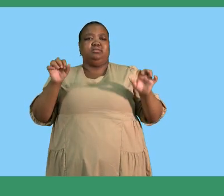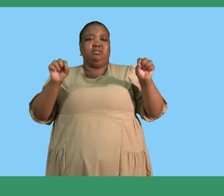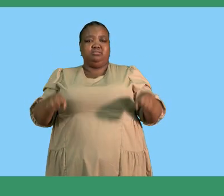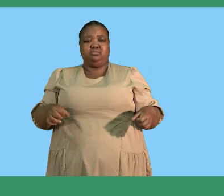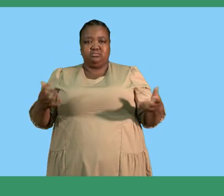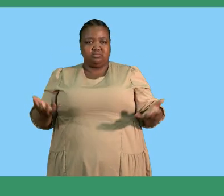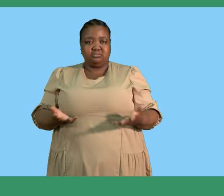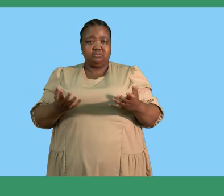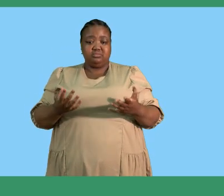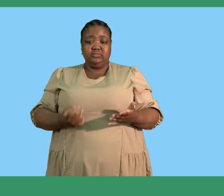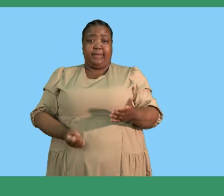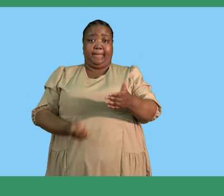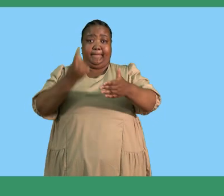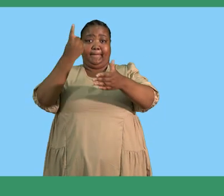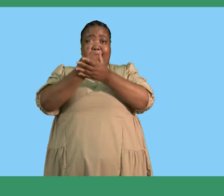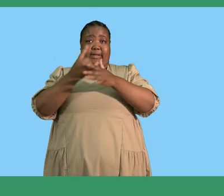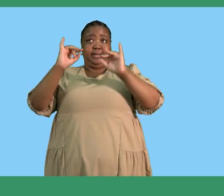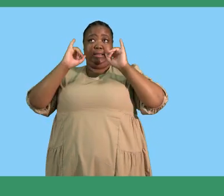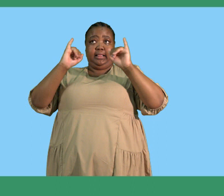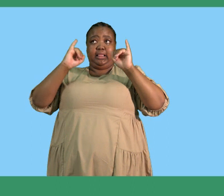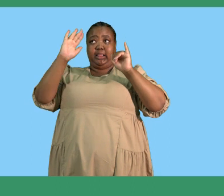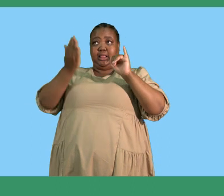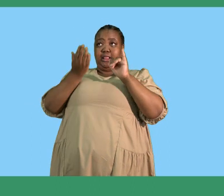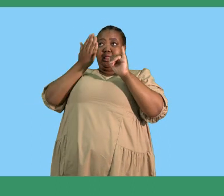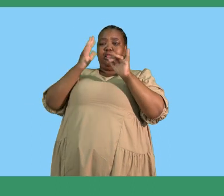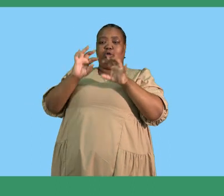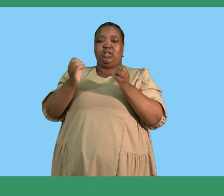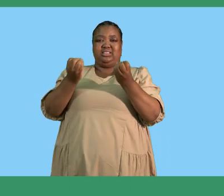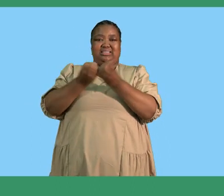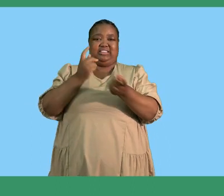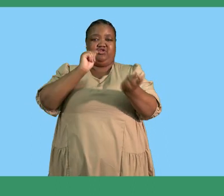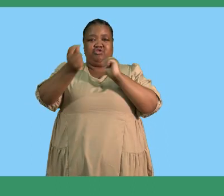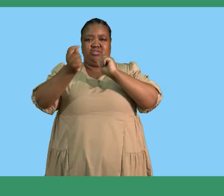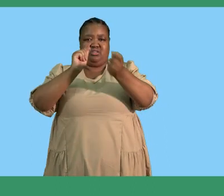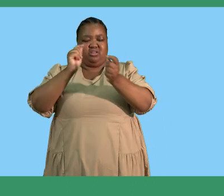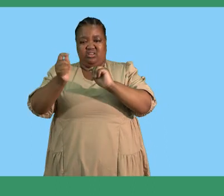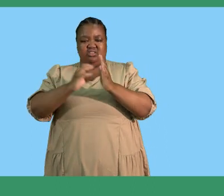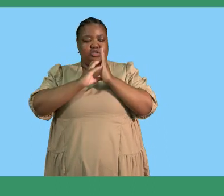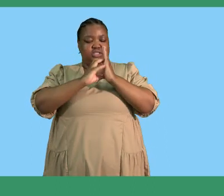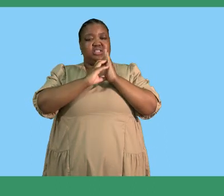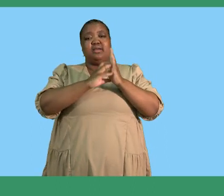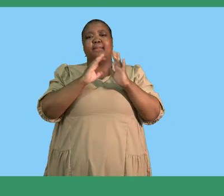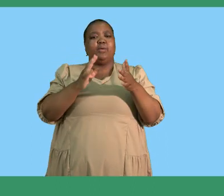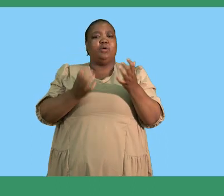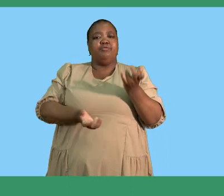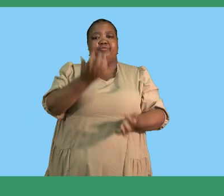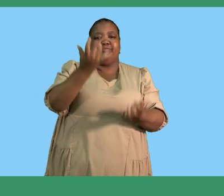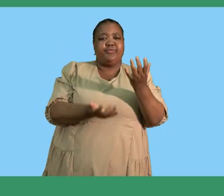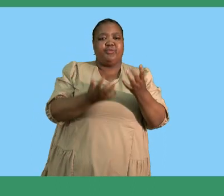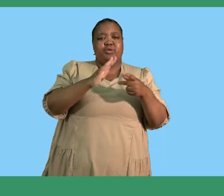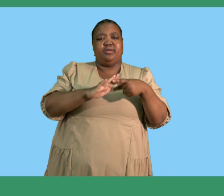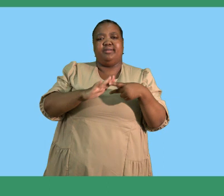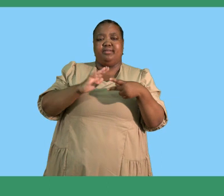causes major changes in the organization. Now the examples looks at fire,